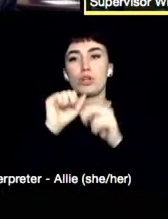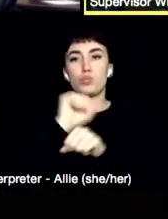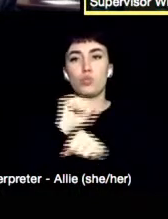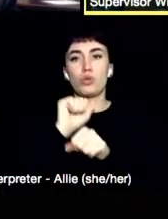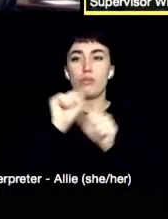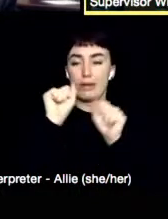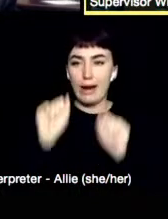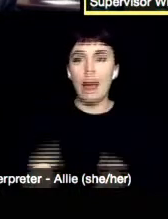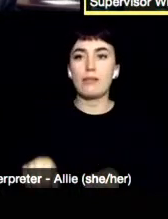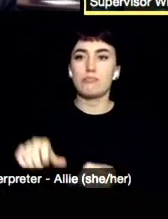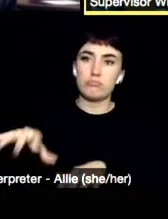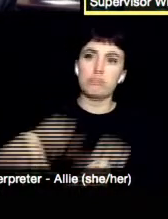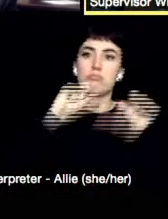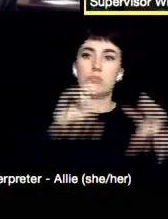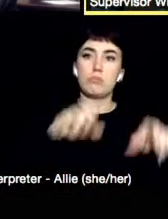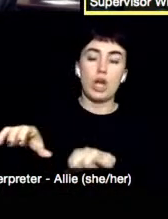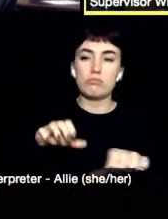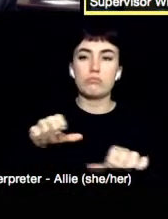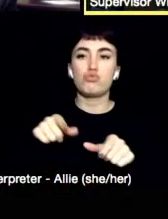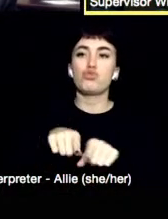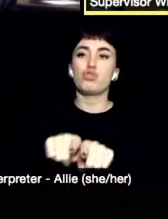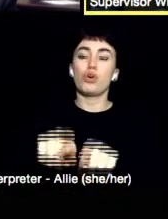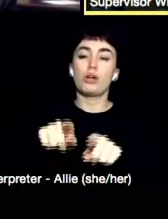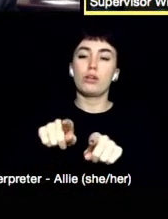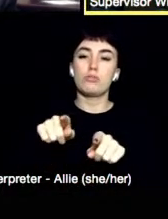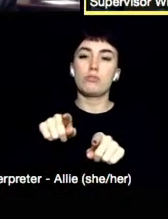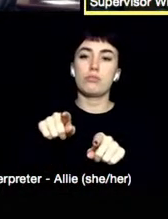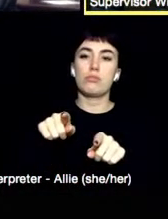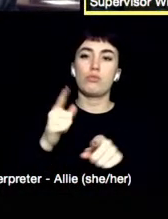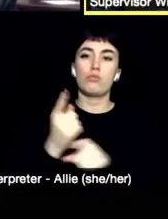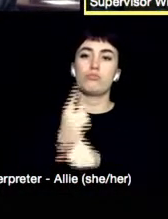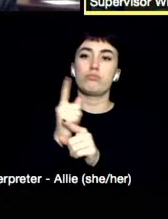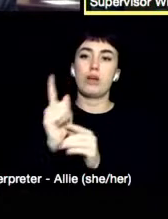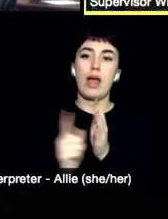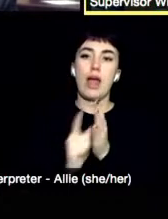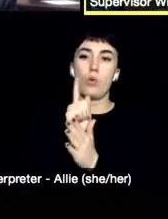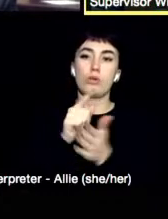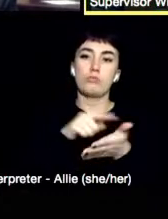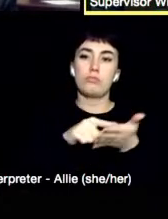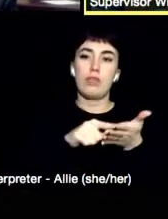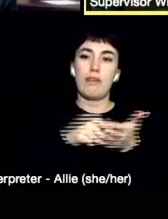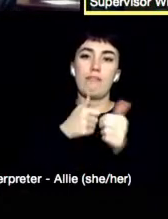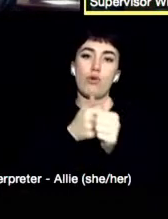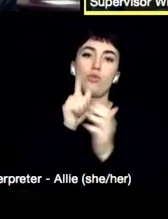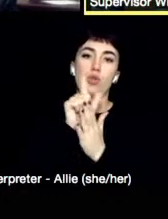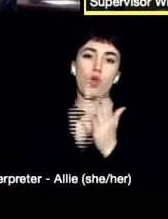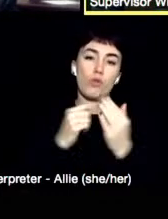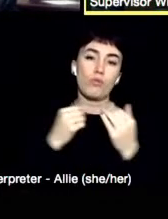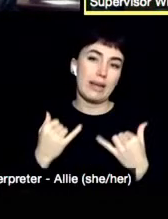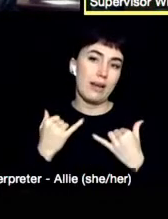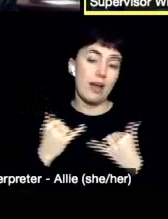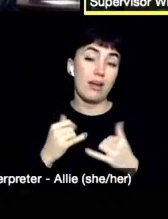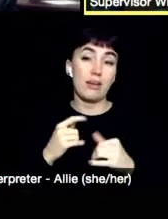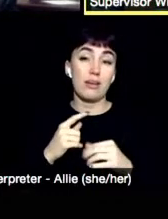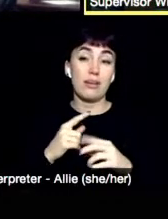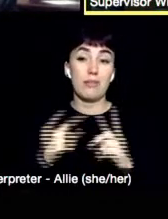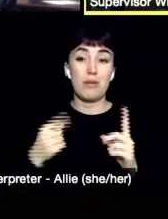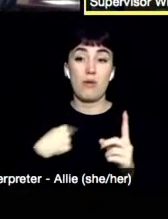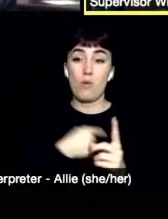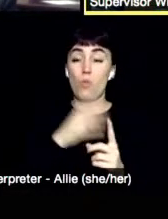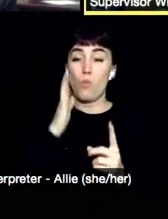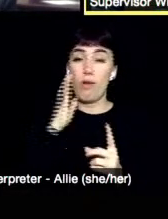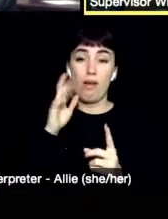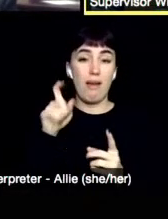be done during those hours that are in our law right now. What we're going to have